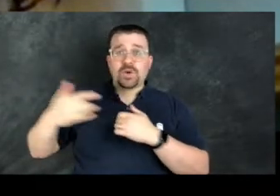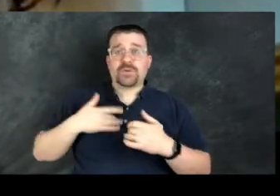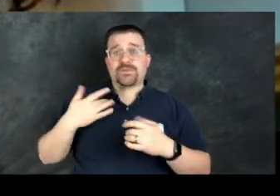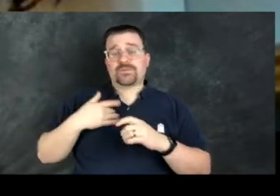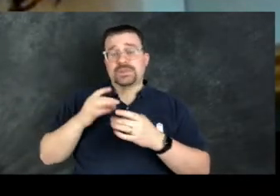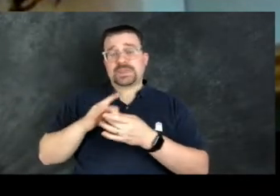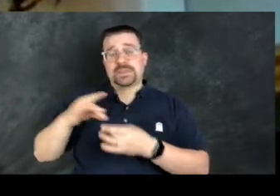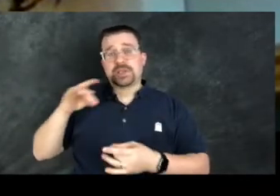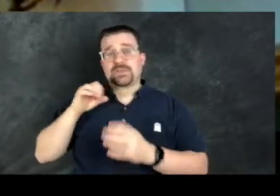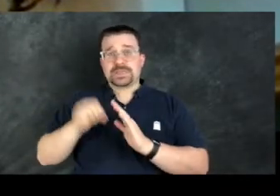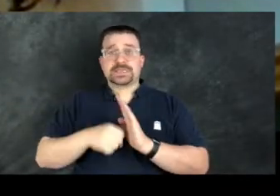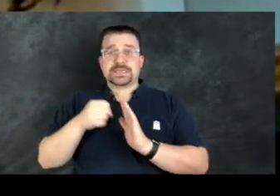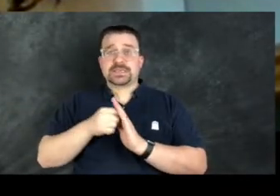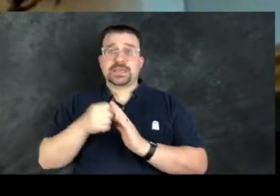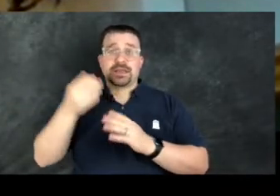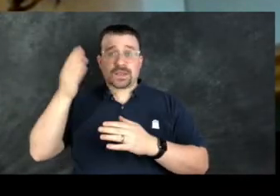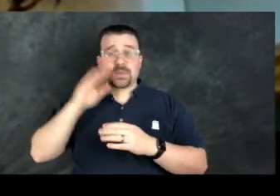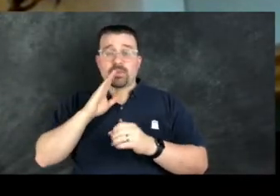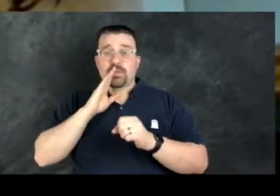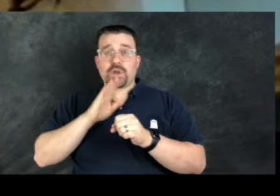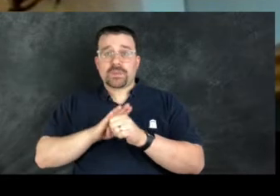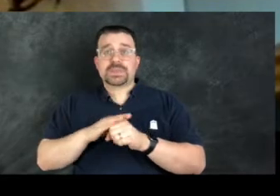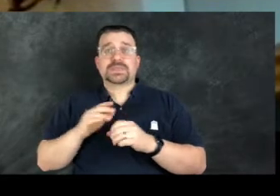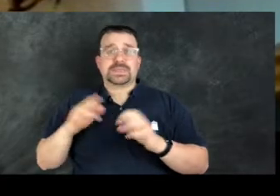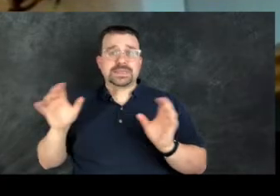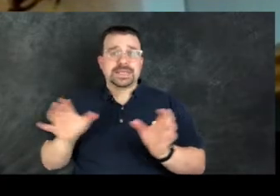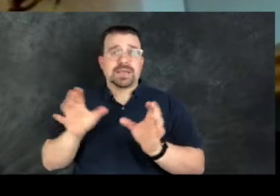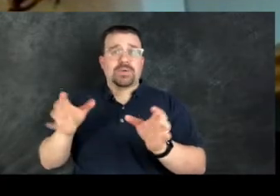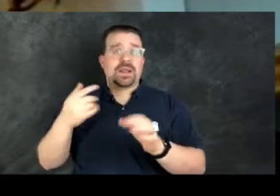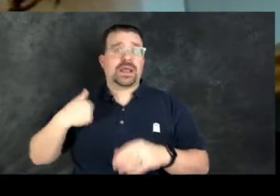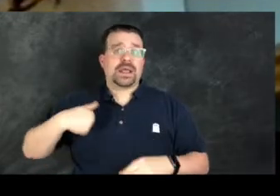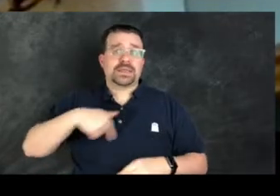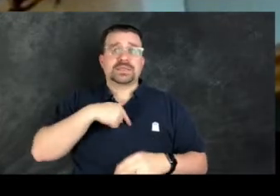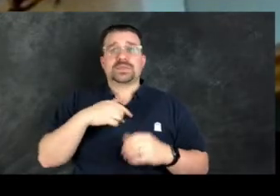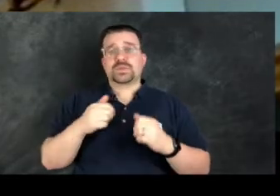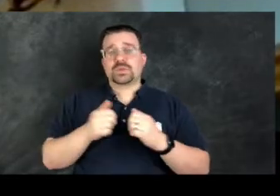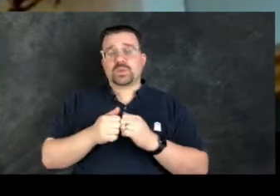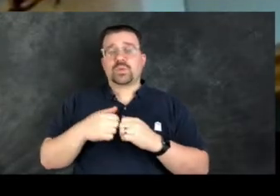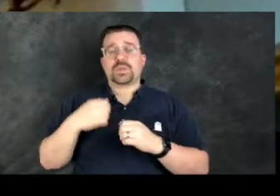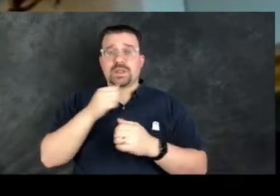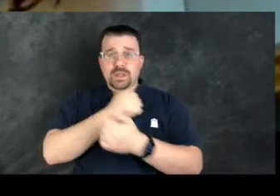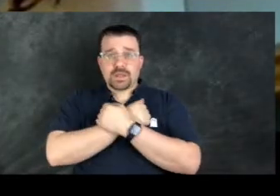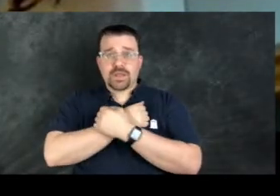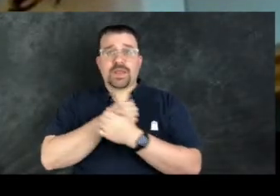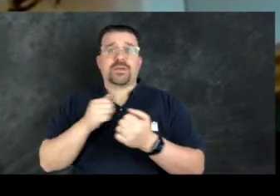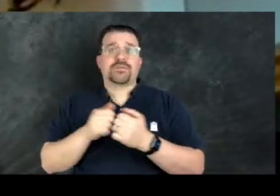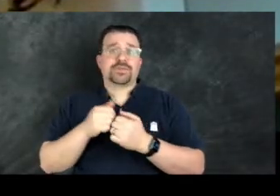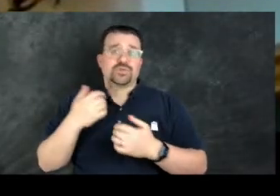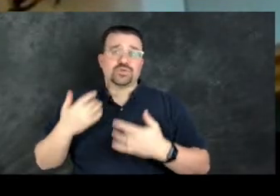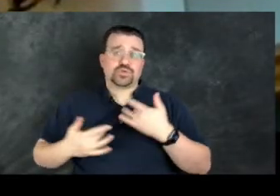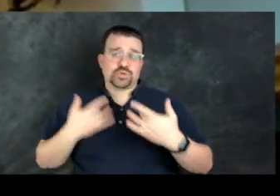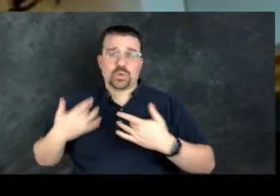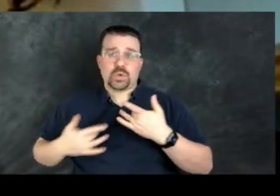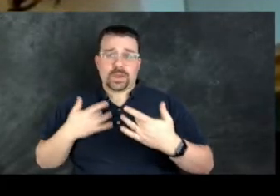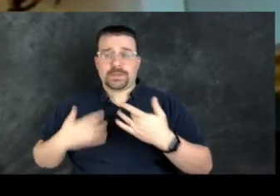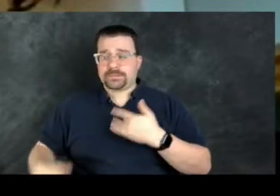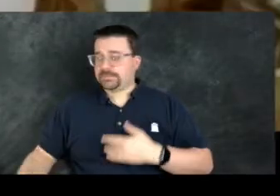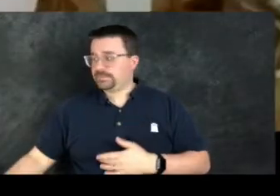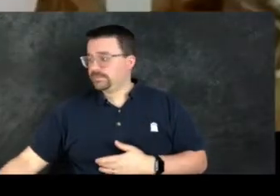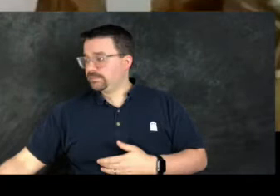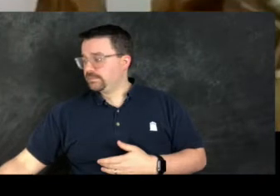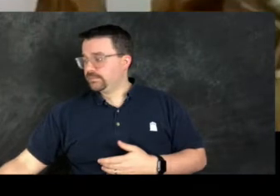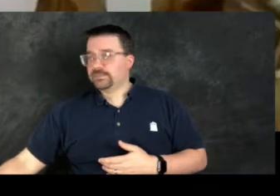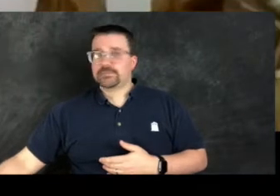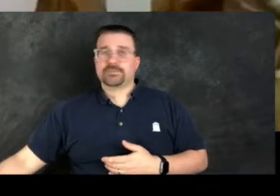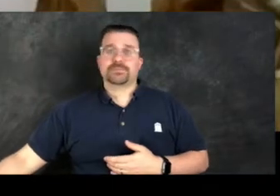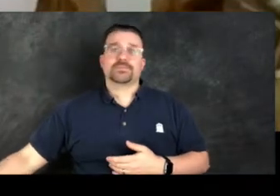the season, God promises to decorate us with love and with joy. We